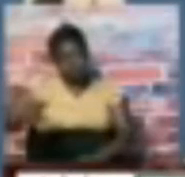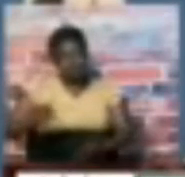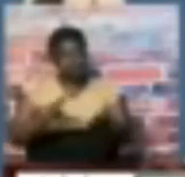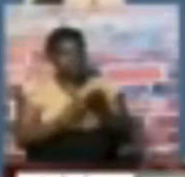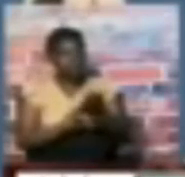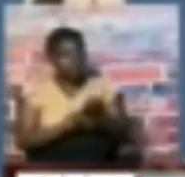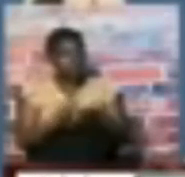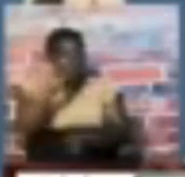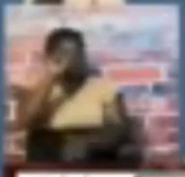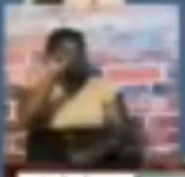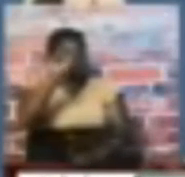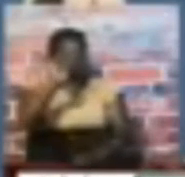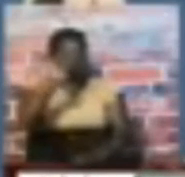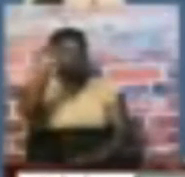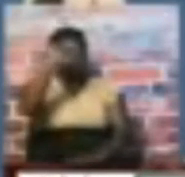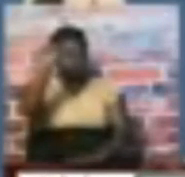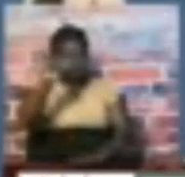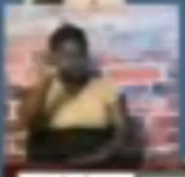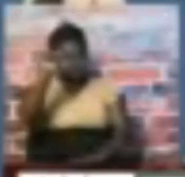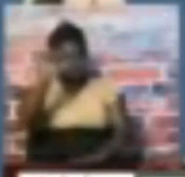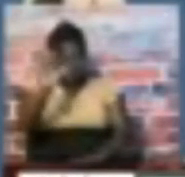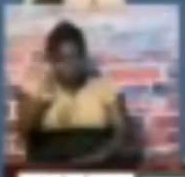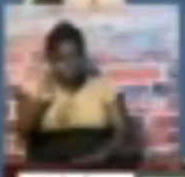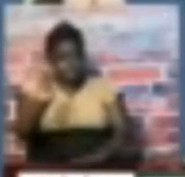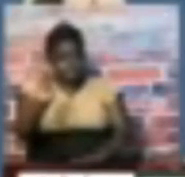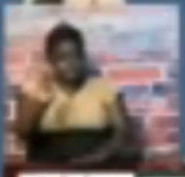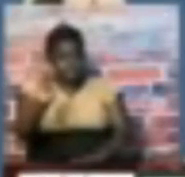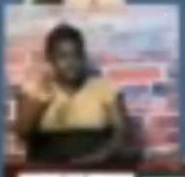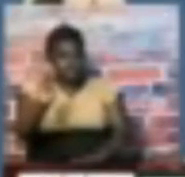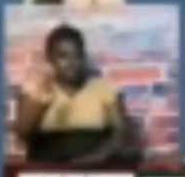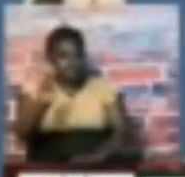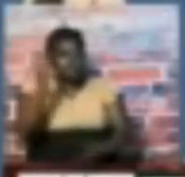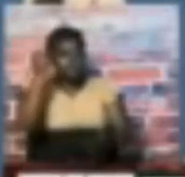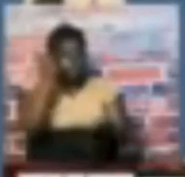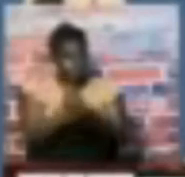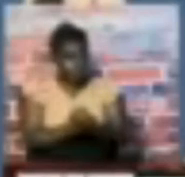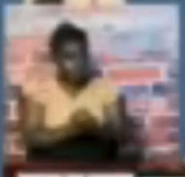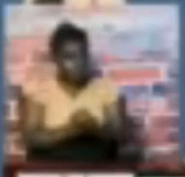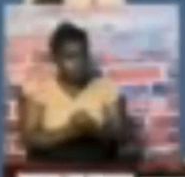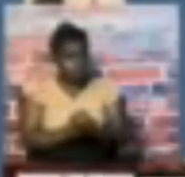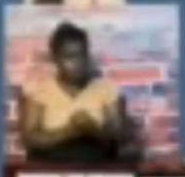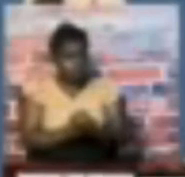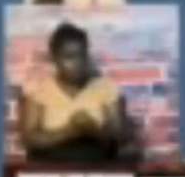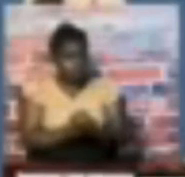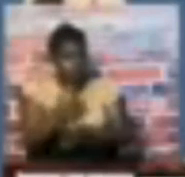Abusa Bank, 100 million shillings worth of isolation ward AP tents.